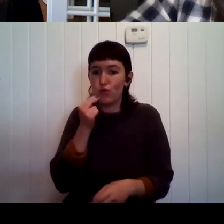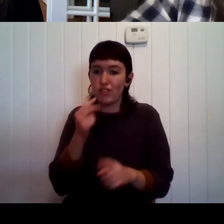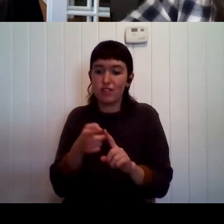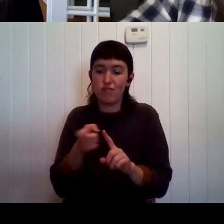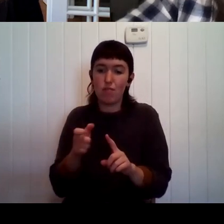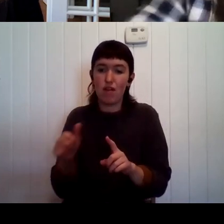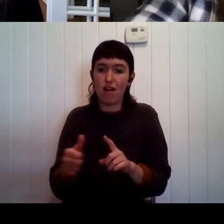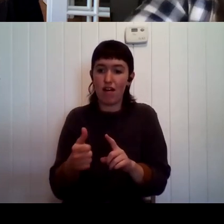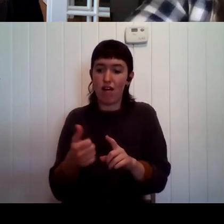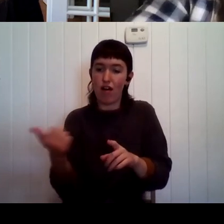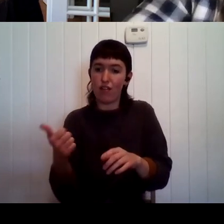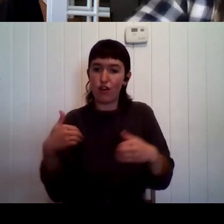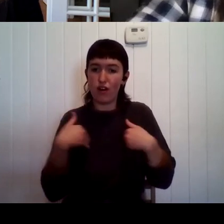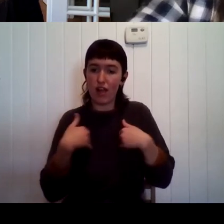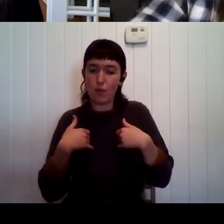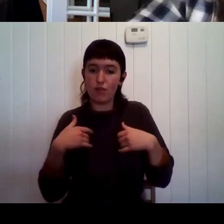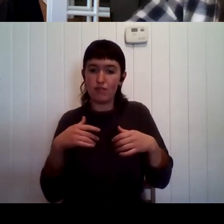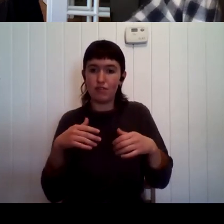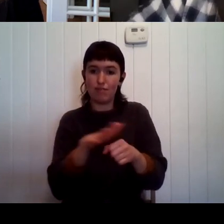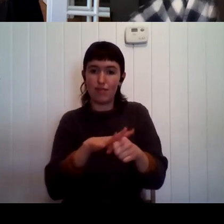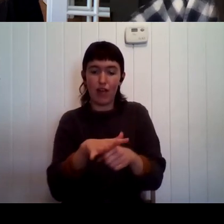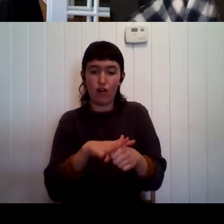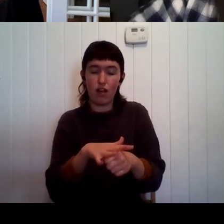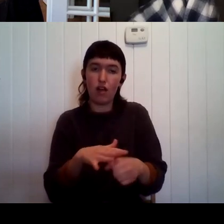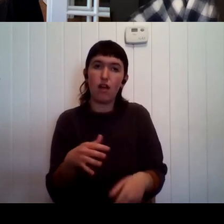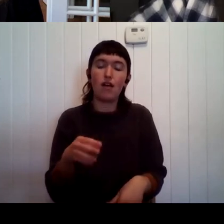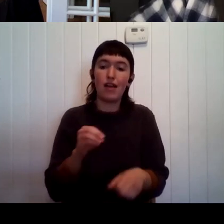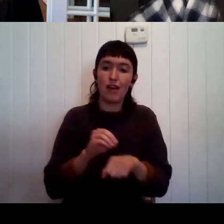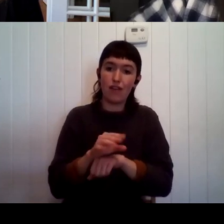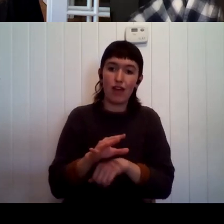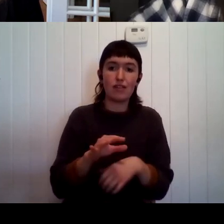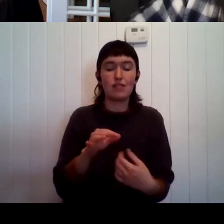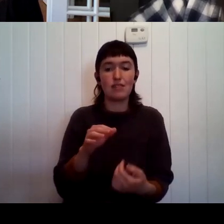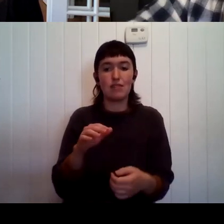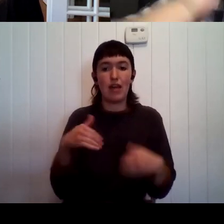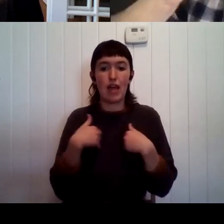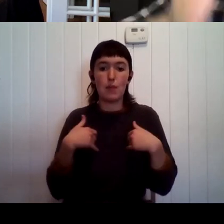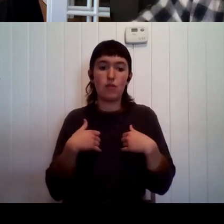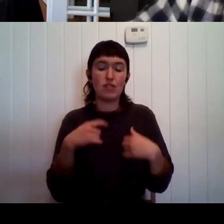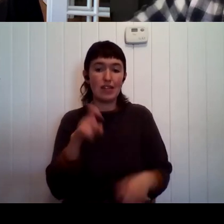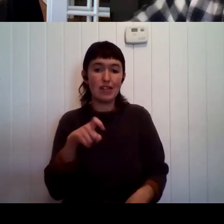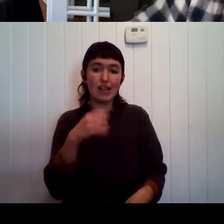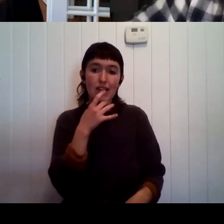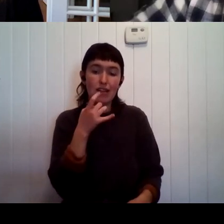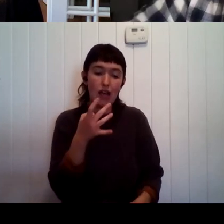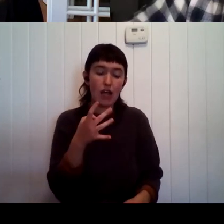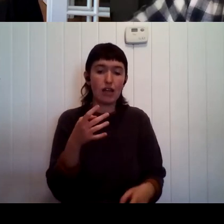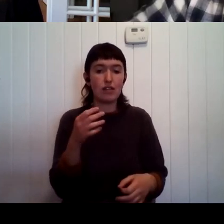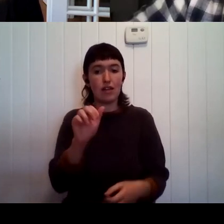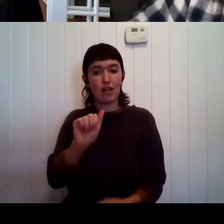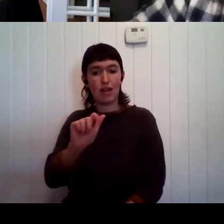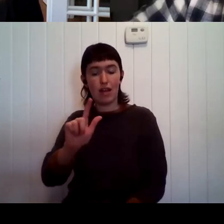down into the water, which affects animals that rely on light. So yeah, another classic, everything is connected